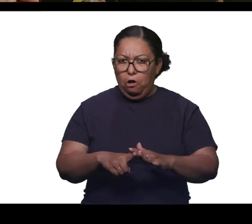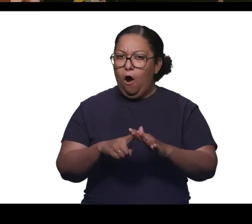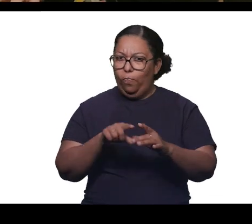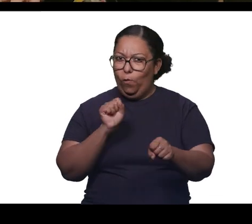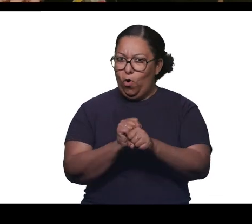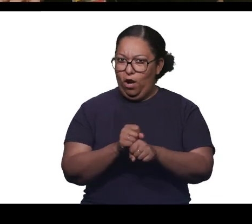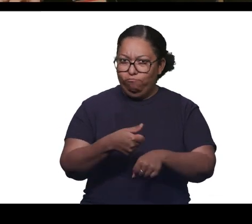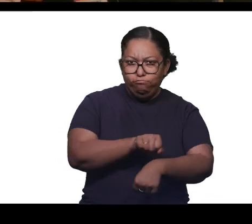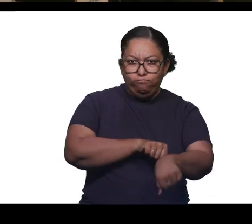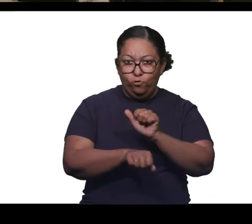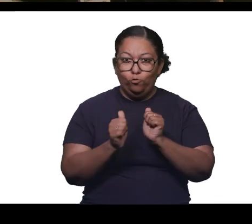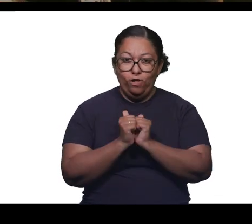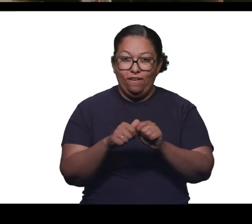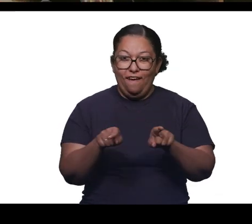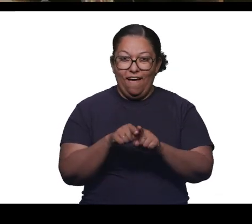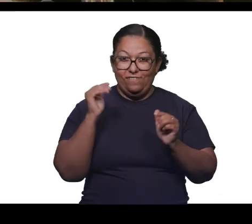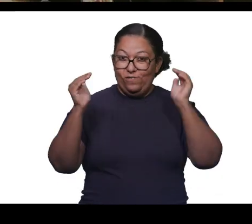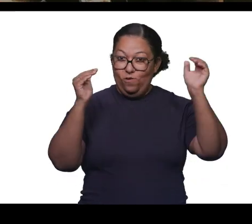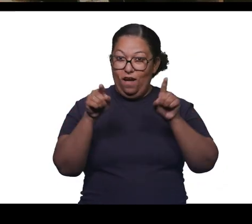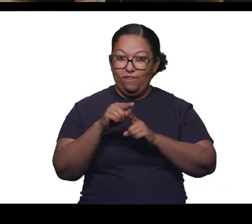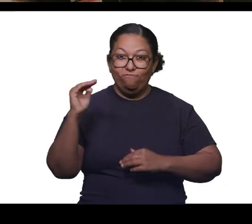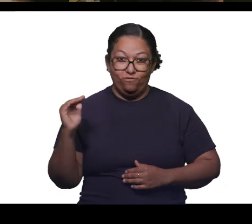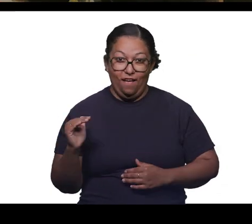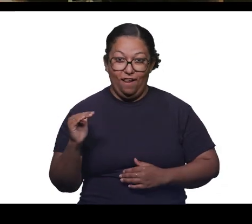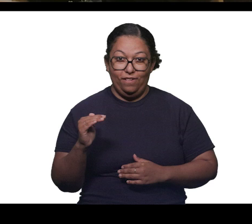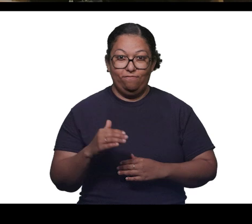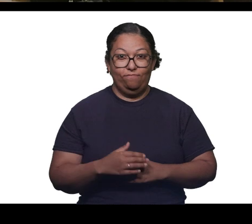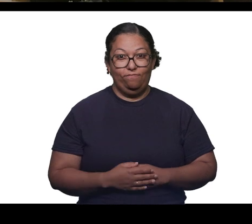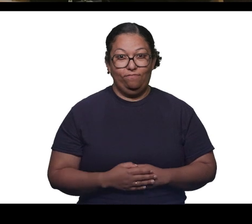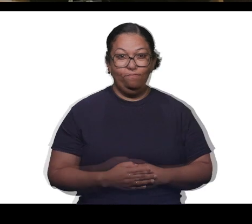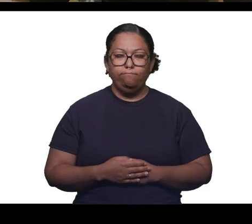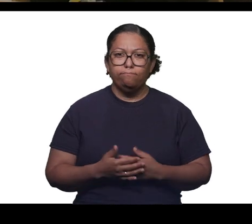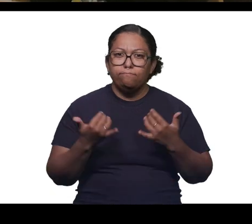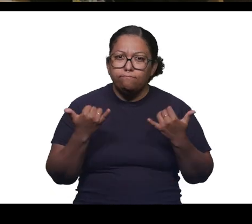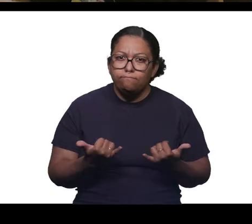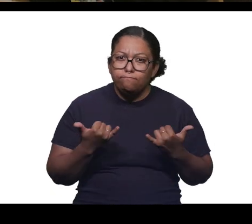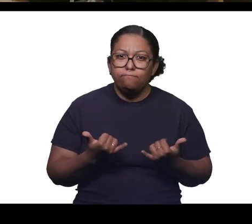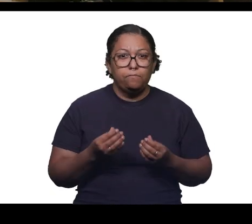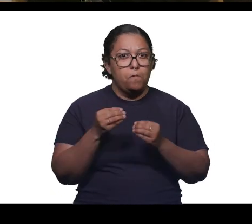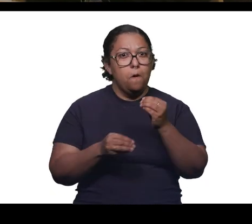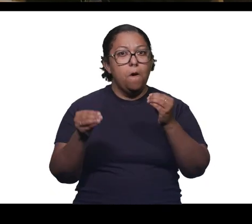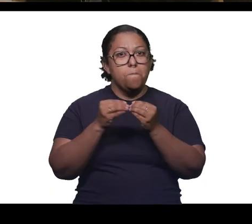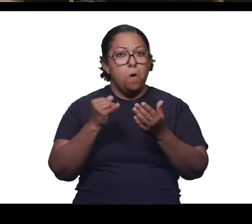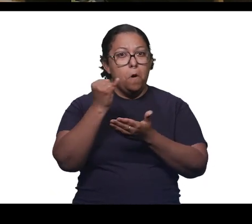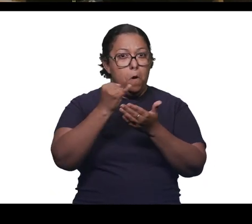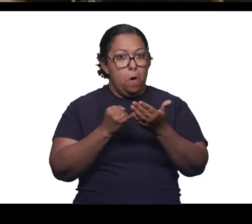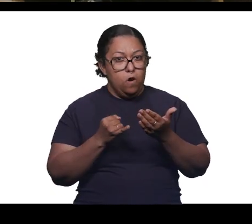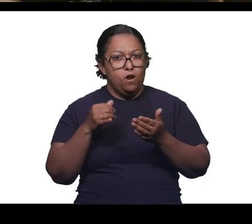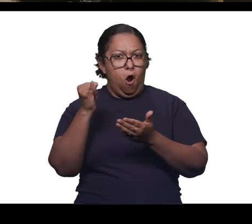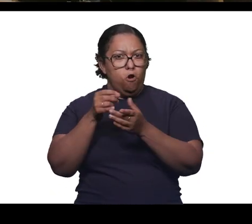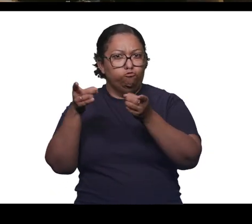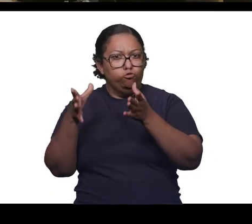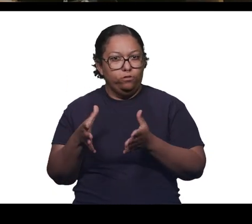child. Now, also, more and more illustrators and art directors are having so much fun